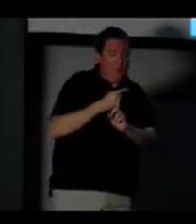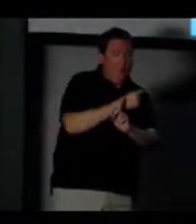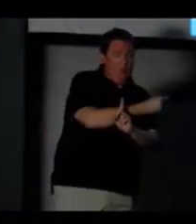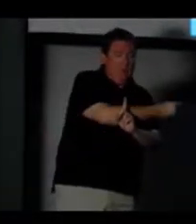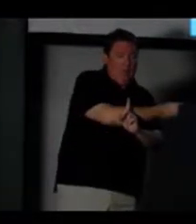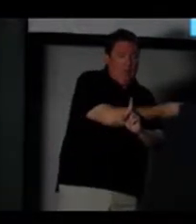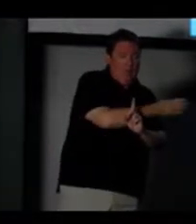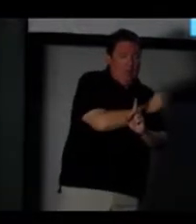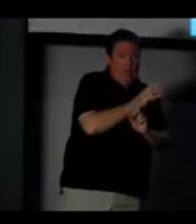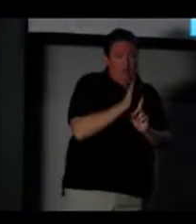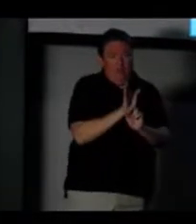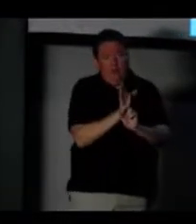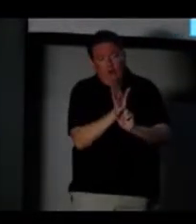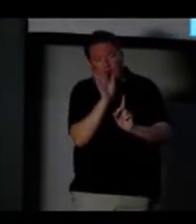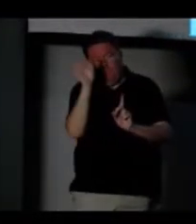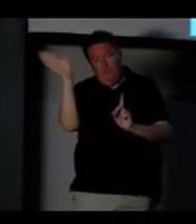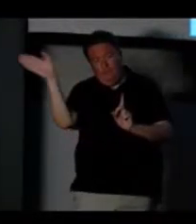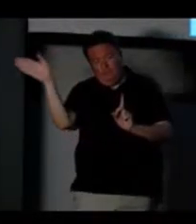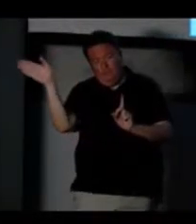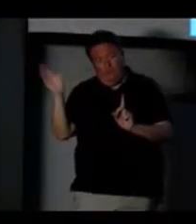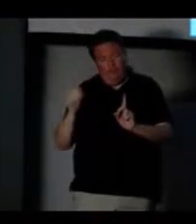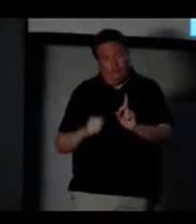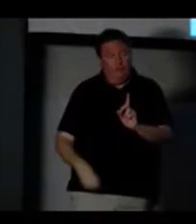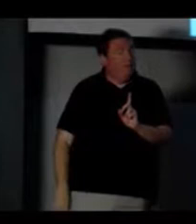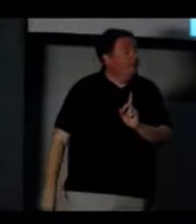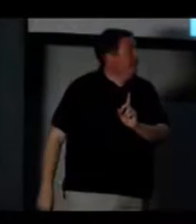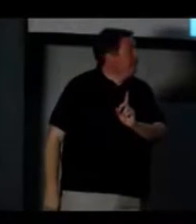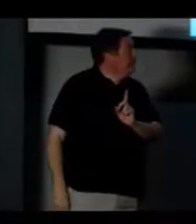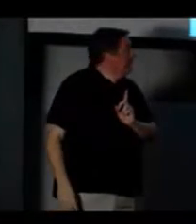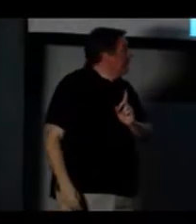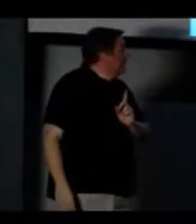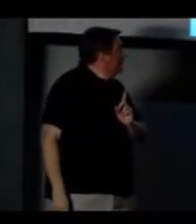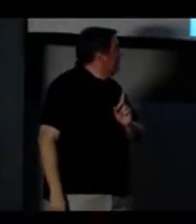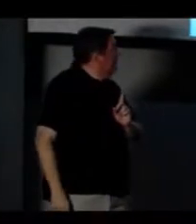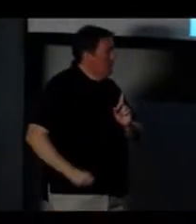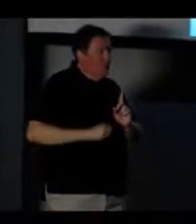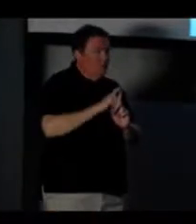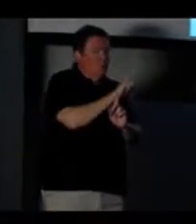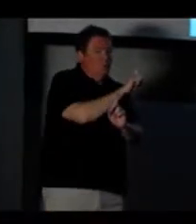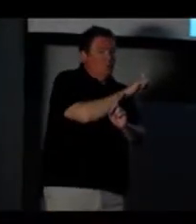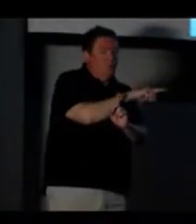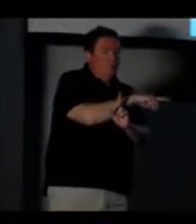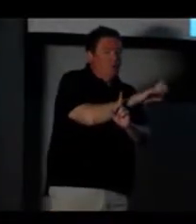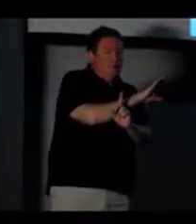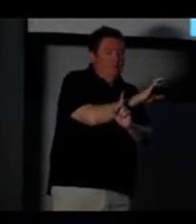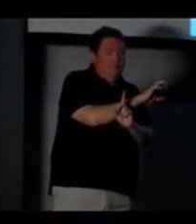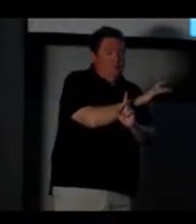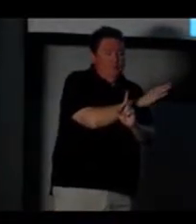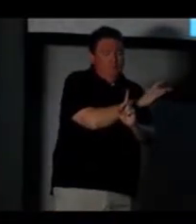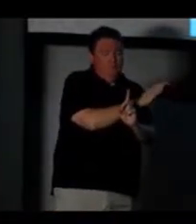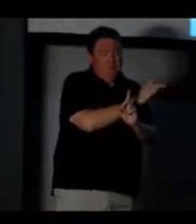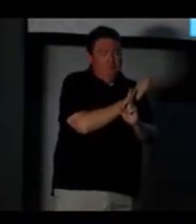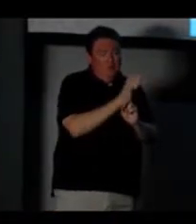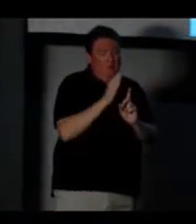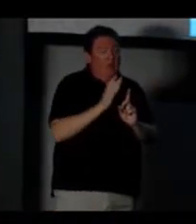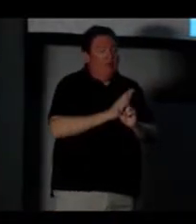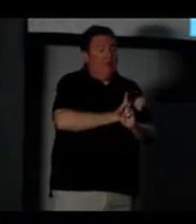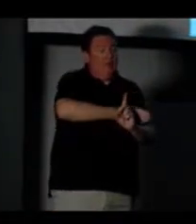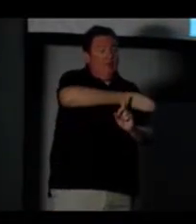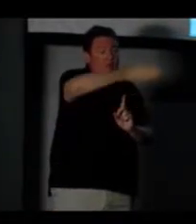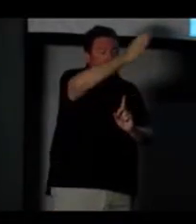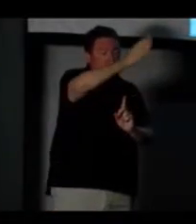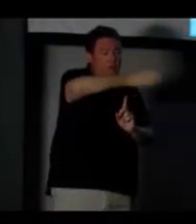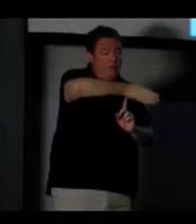along that horizontal axis from slightly into the future back to 1500. On the vertical axis there, you can see